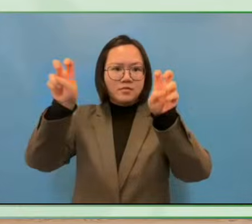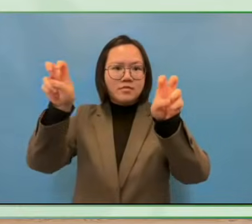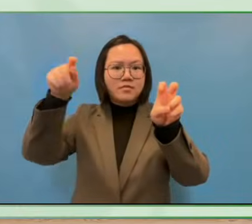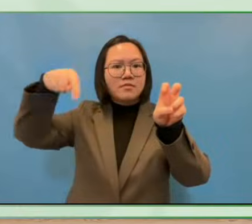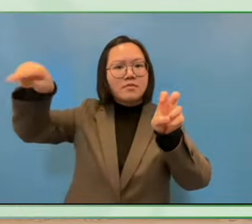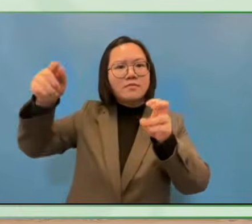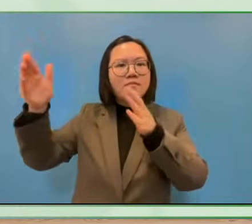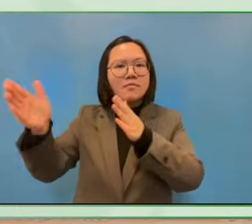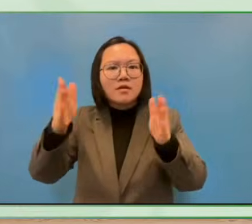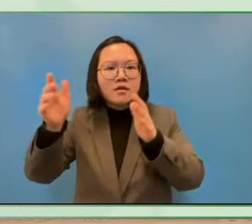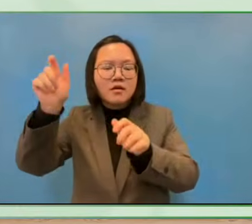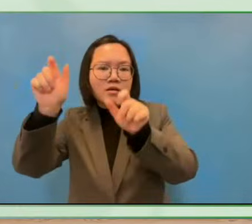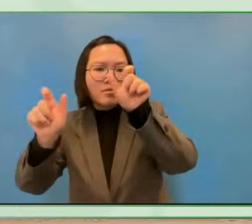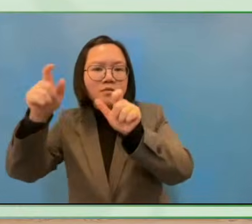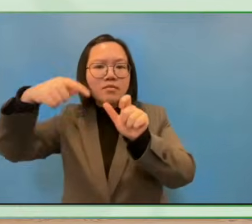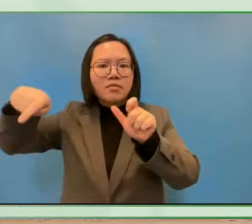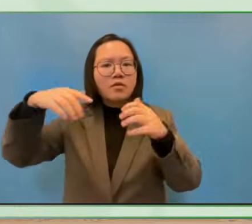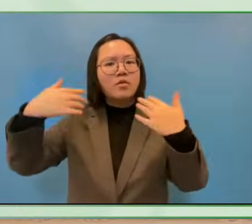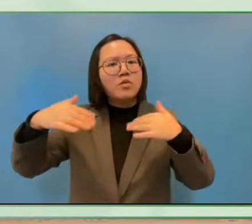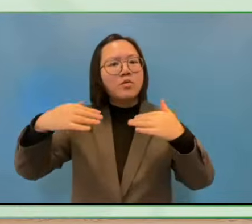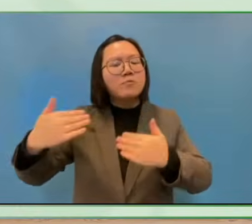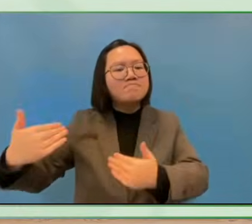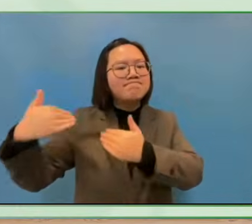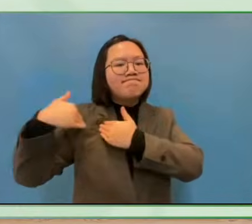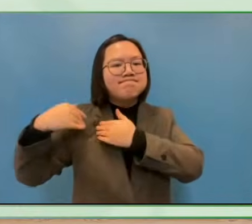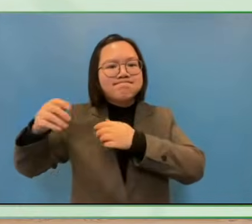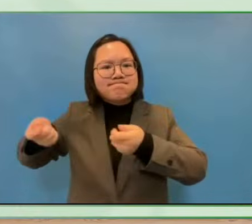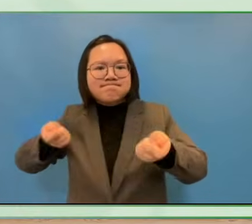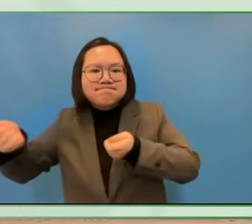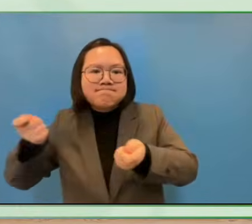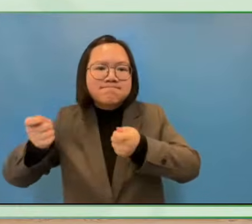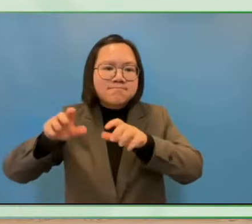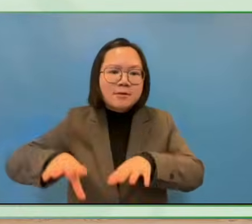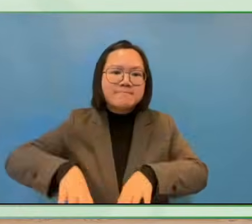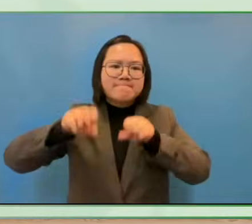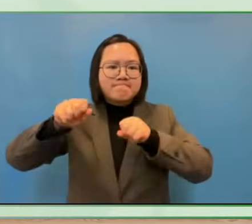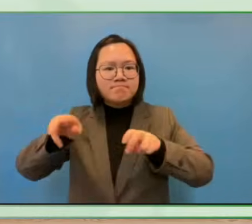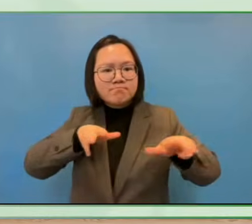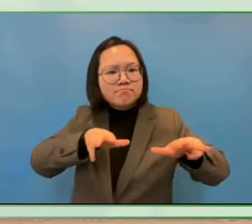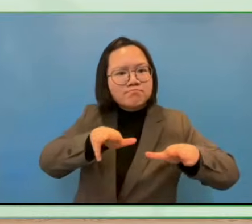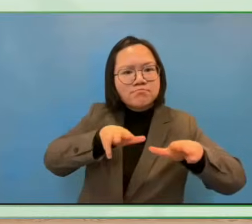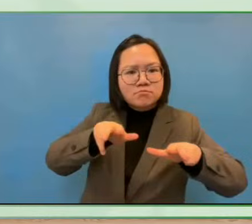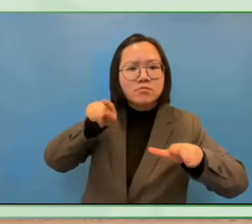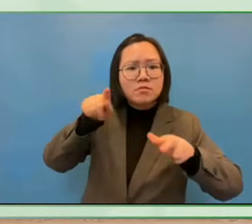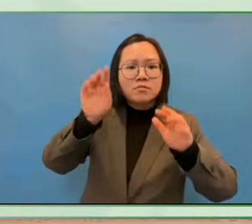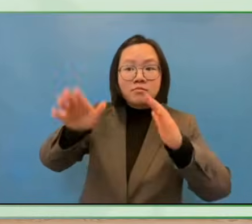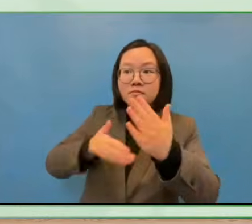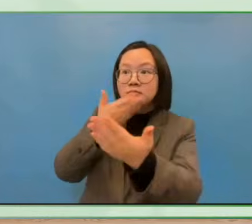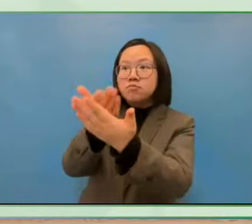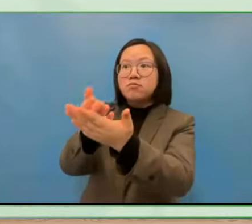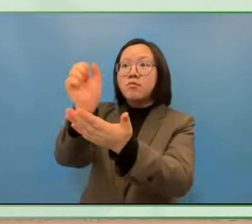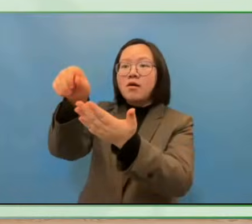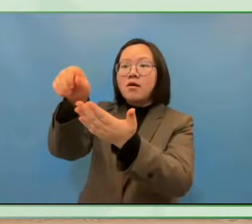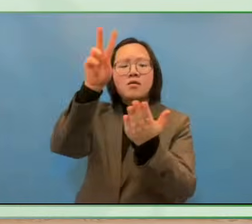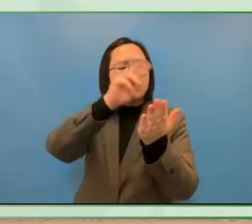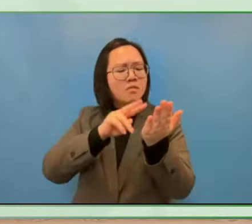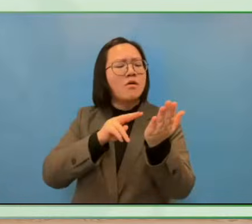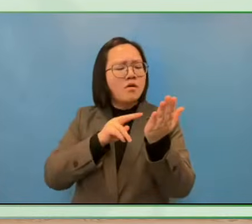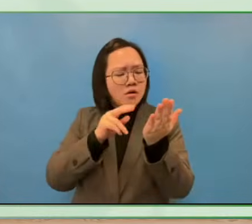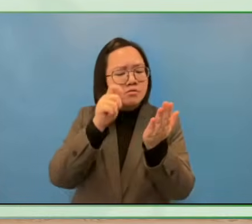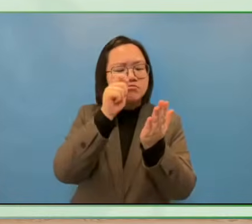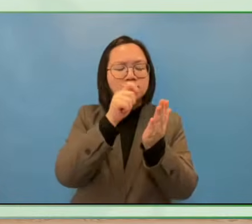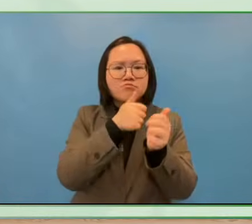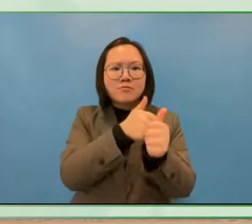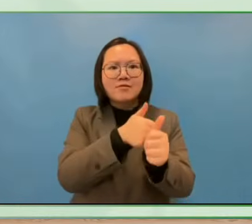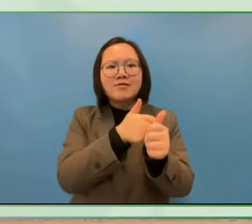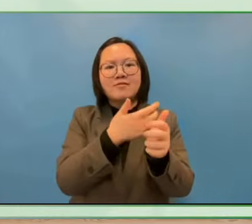executing agencies really could use as a guidebook. It's full of practical examples and checklists and the likes.